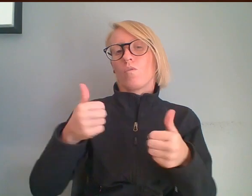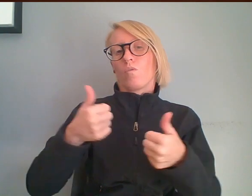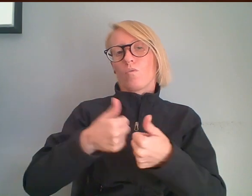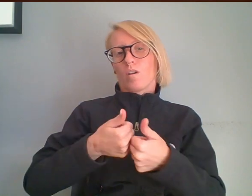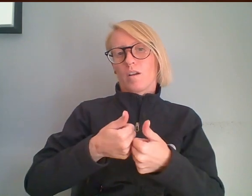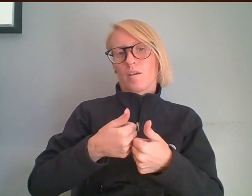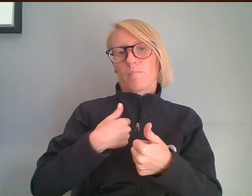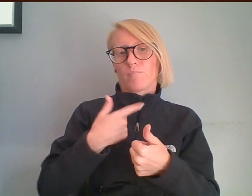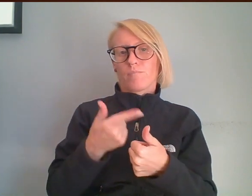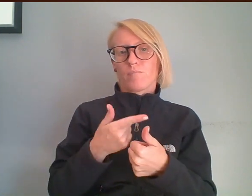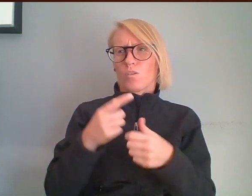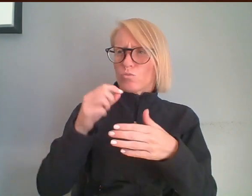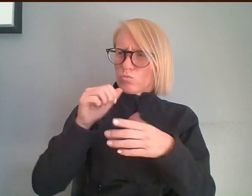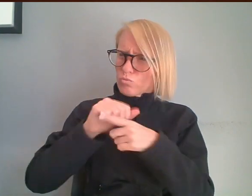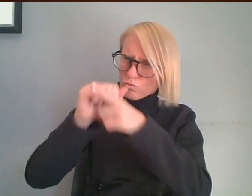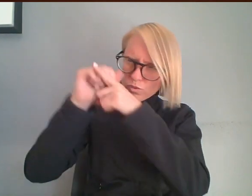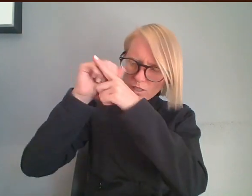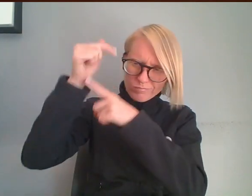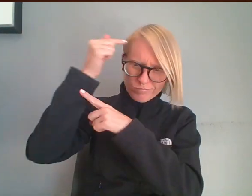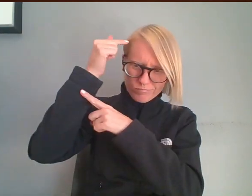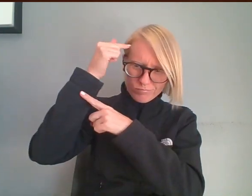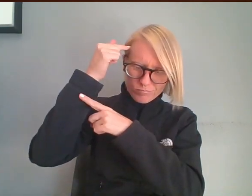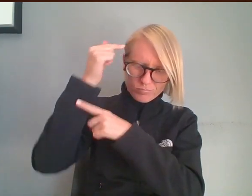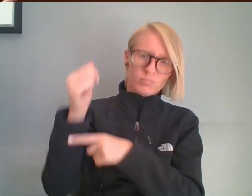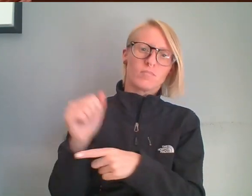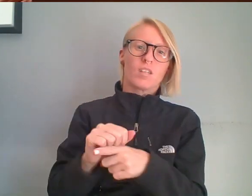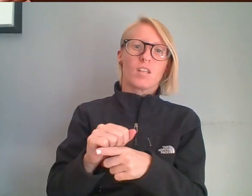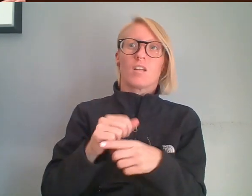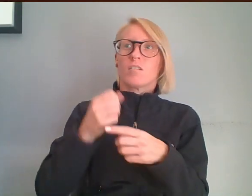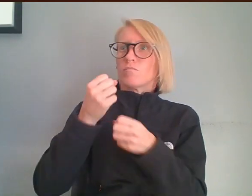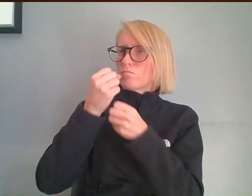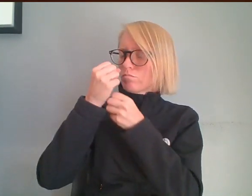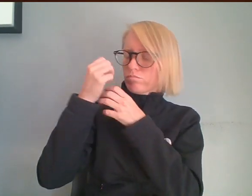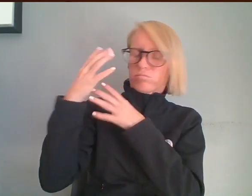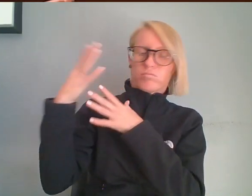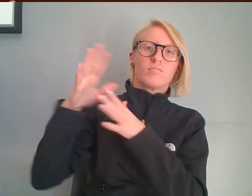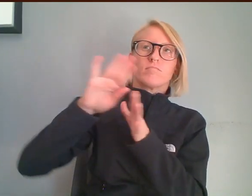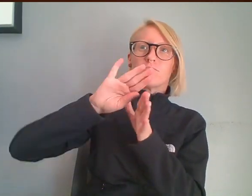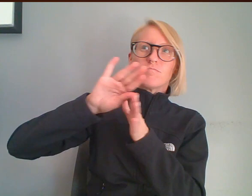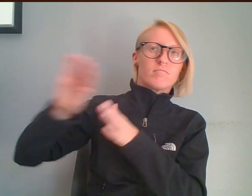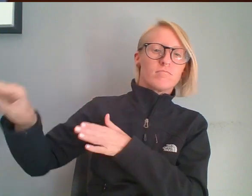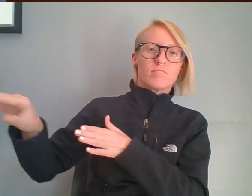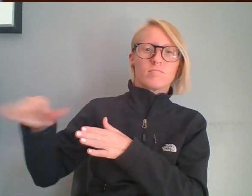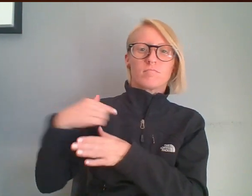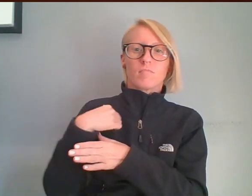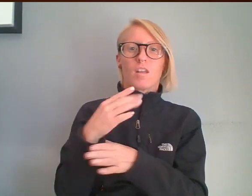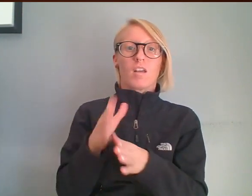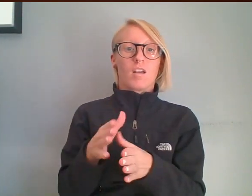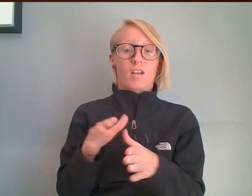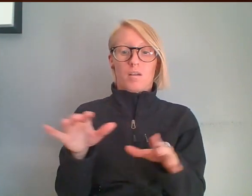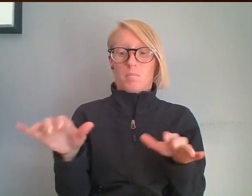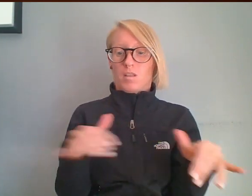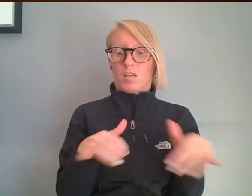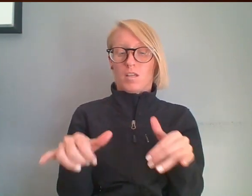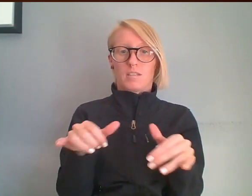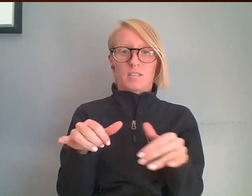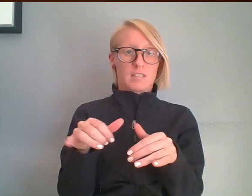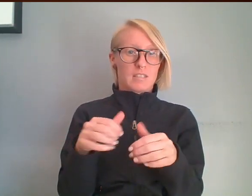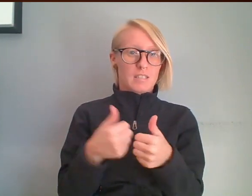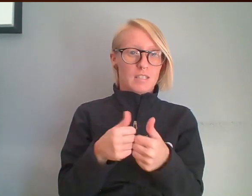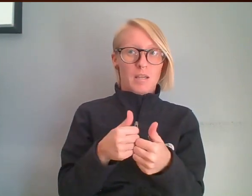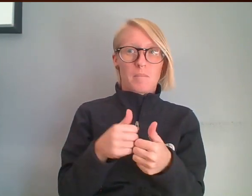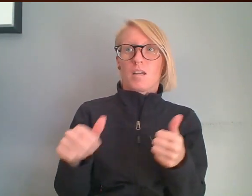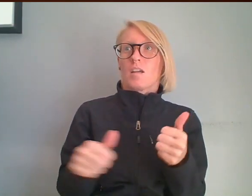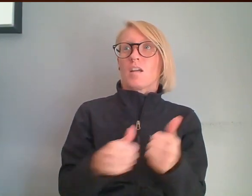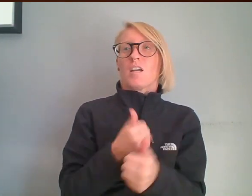is a wonderful game to train your brain to get out of its own way. You can play this game anywhere, anytime. I like to